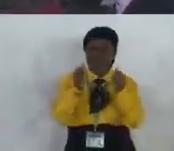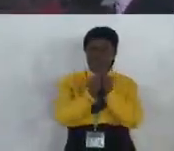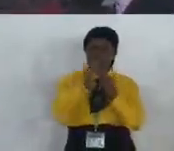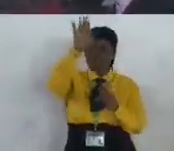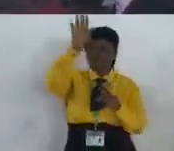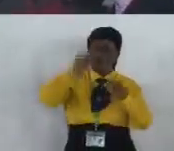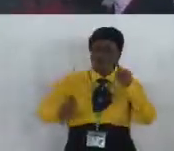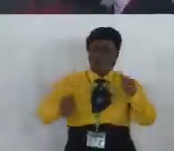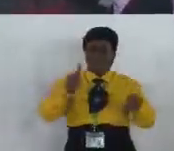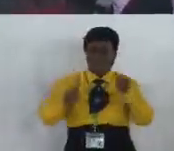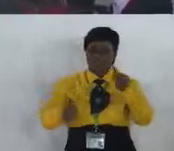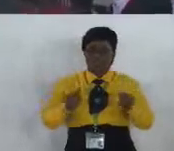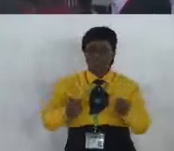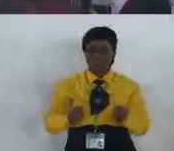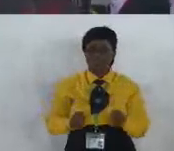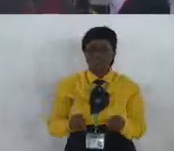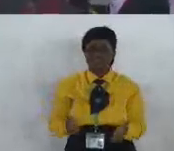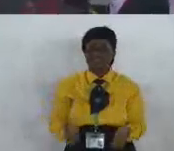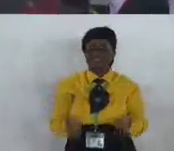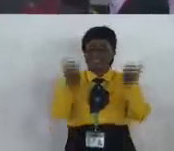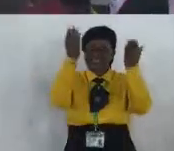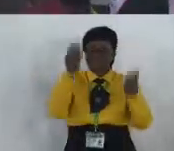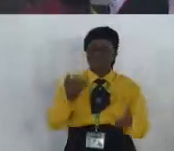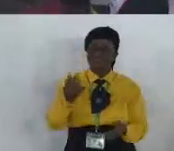Lift the siege over their head.